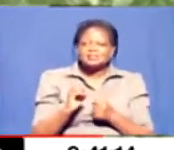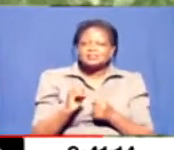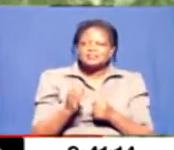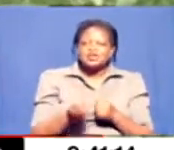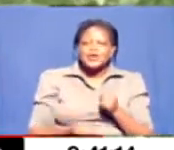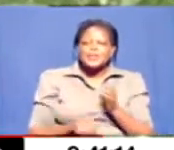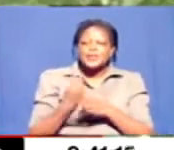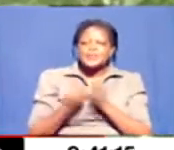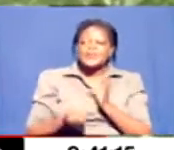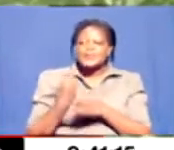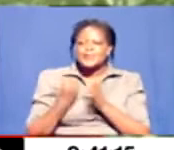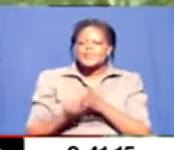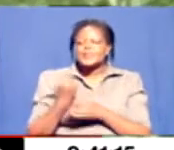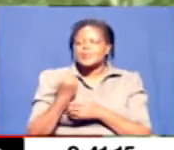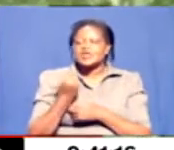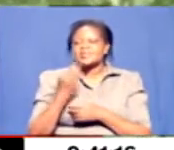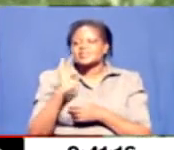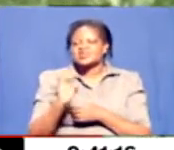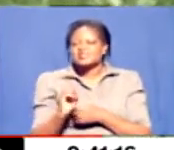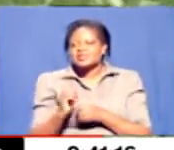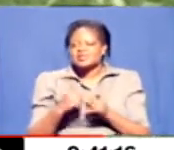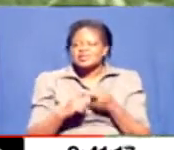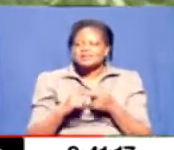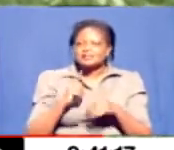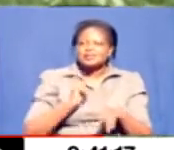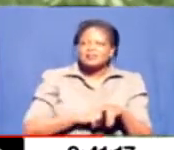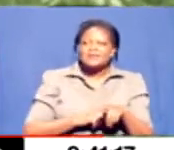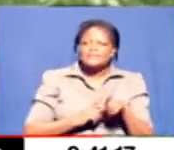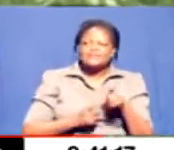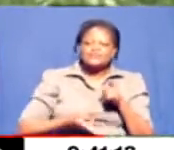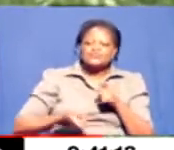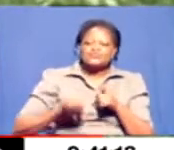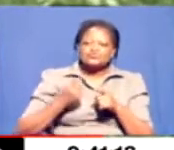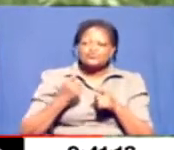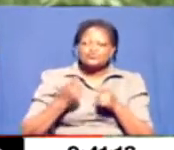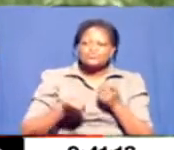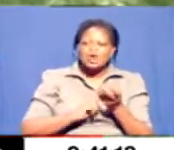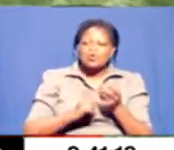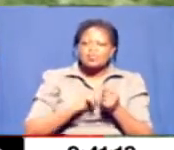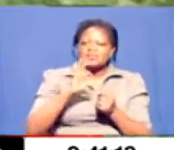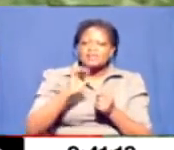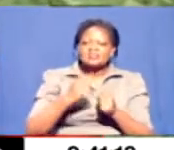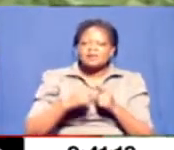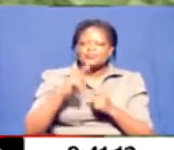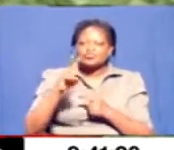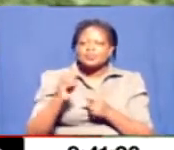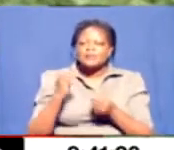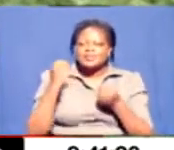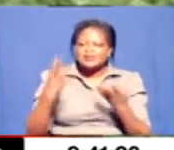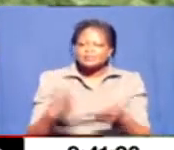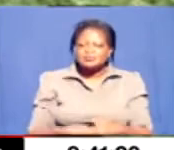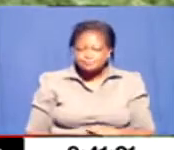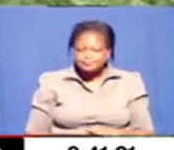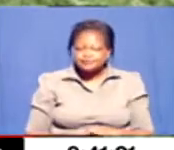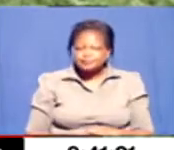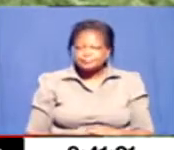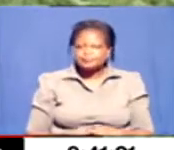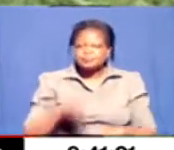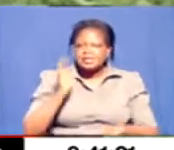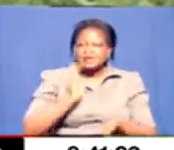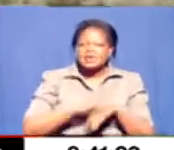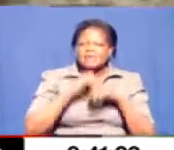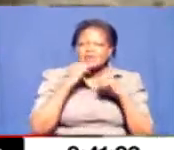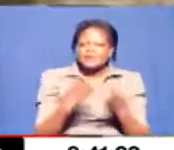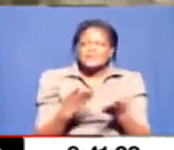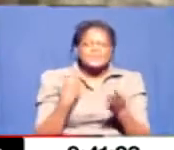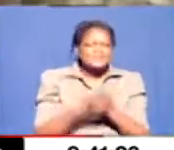kuzaa nyanya kama vitu 30. Ukipiga 30 times 20, how much money do you expect to get? Sini pesa